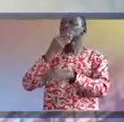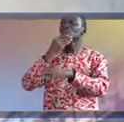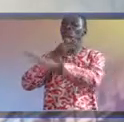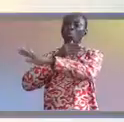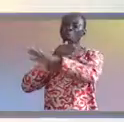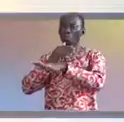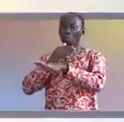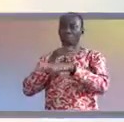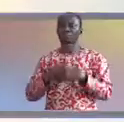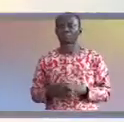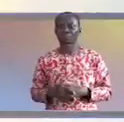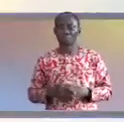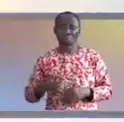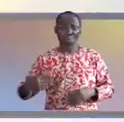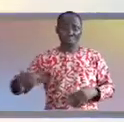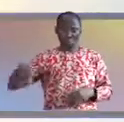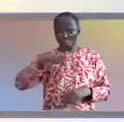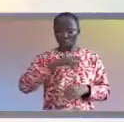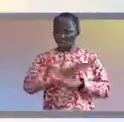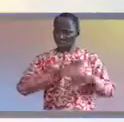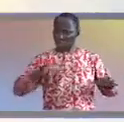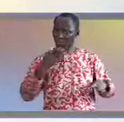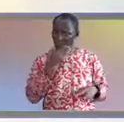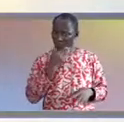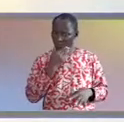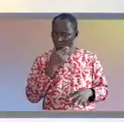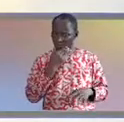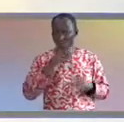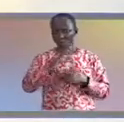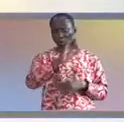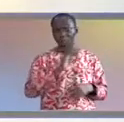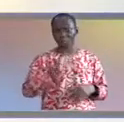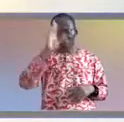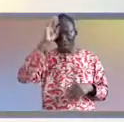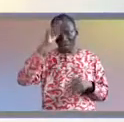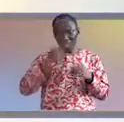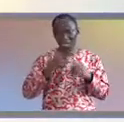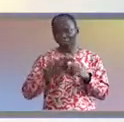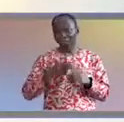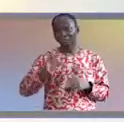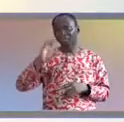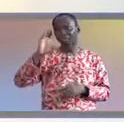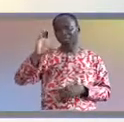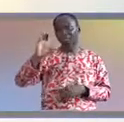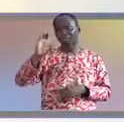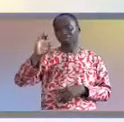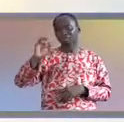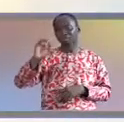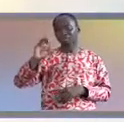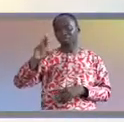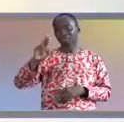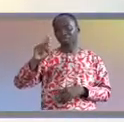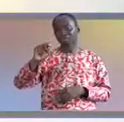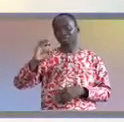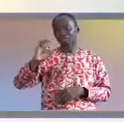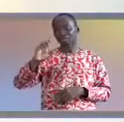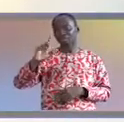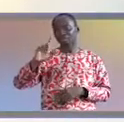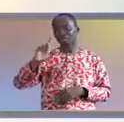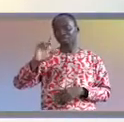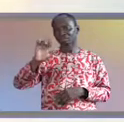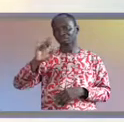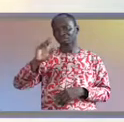onso onyankopon chusu owuru atini ni bia ni dindi Cornelius wa as ma fo nyuma eti